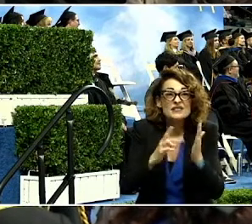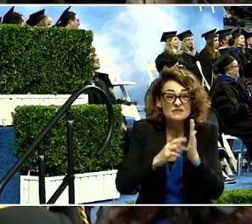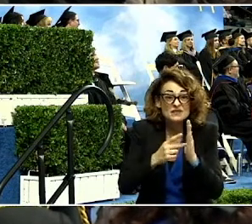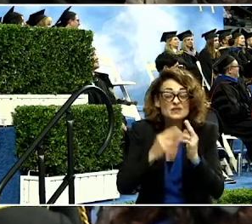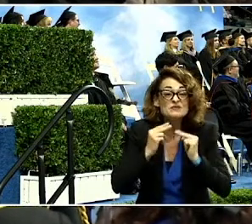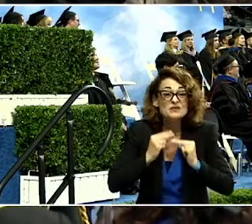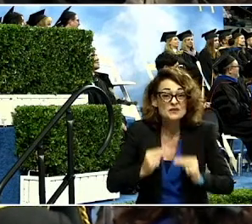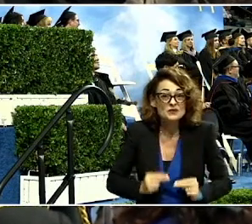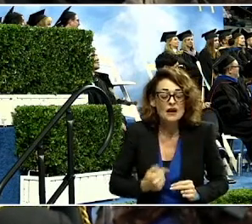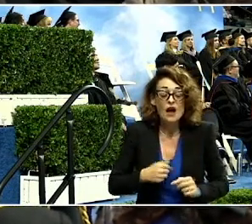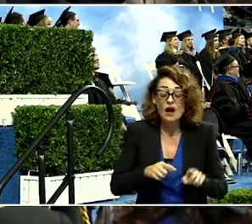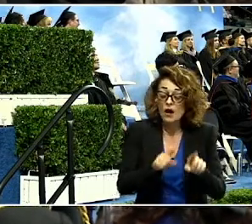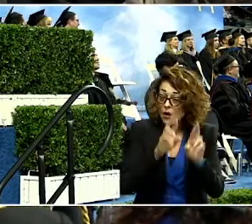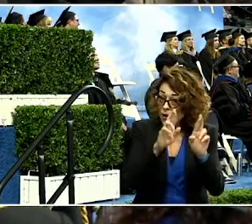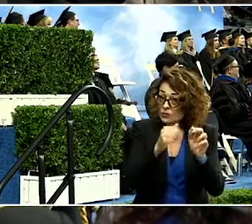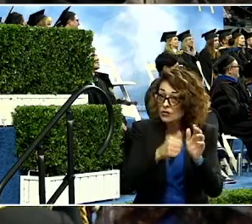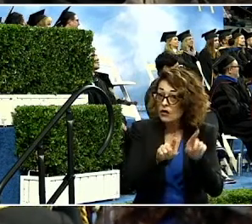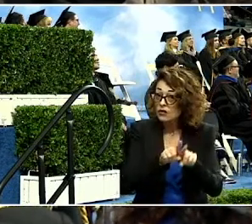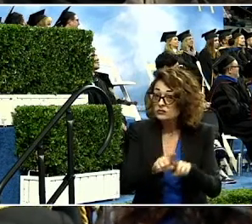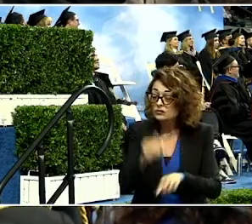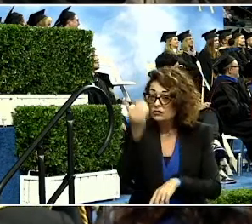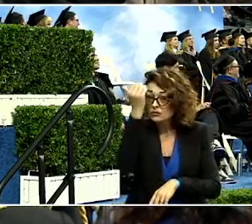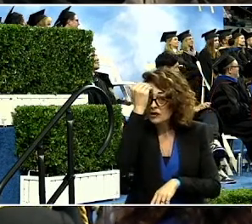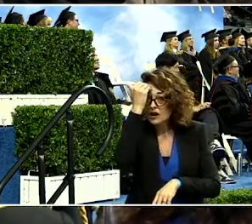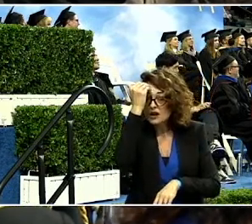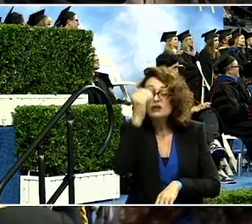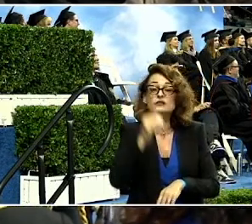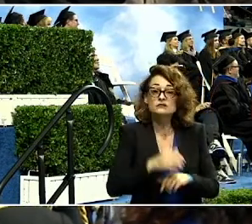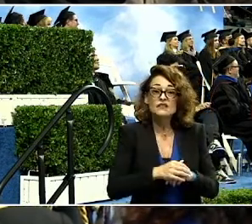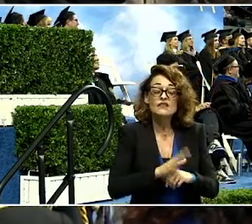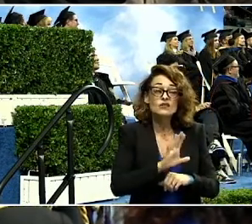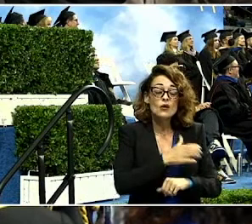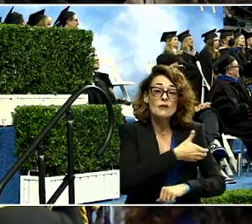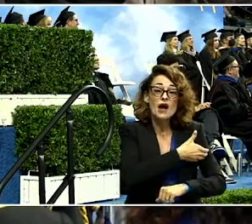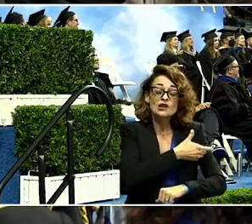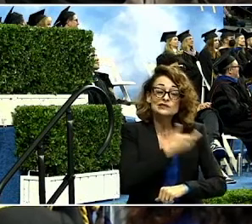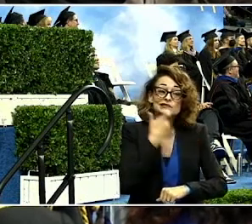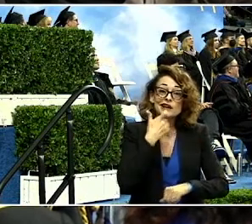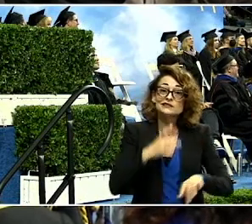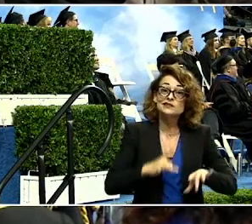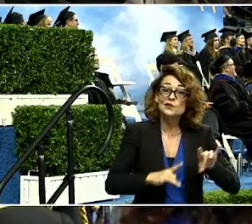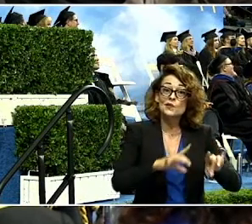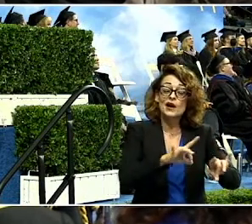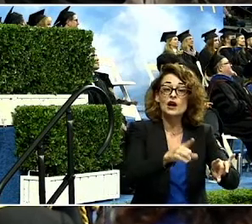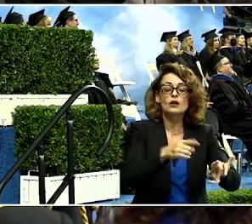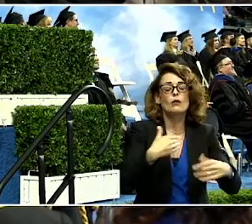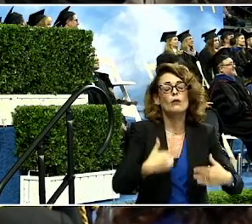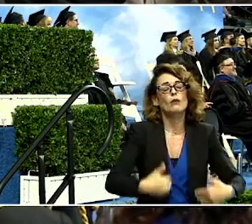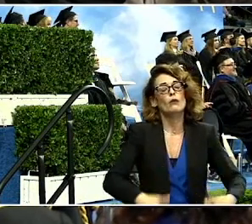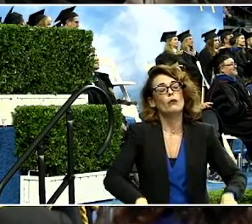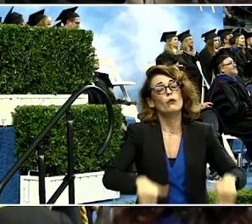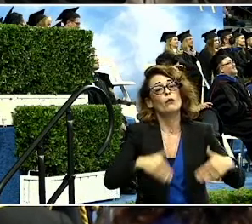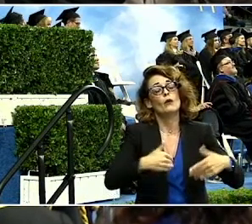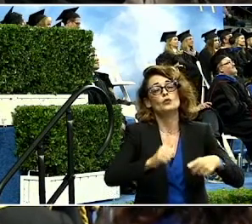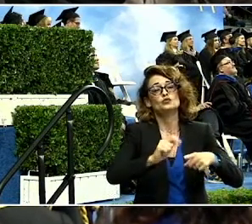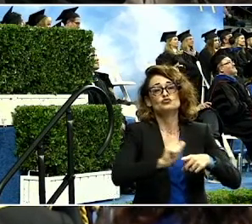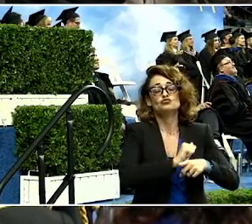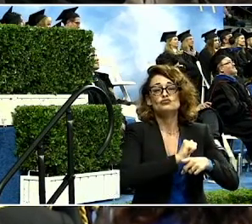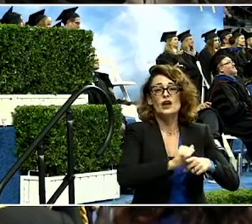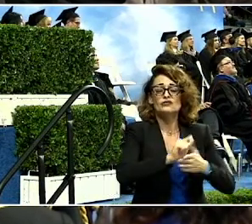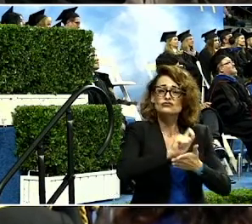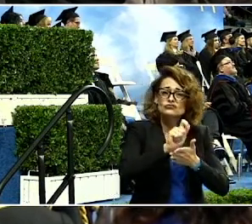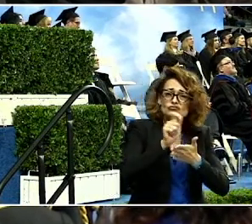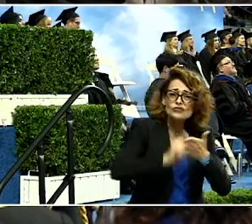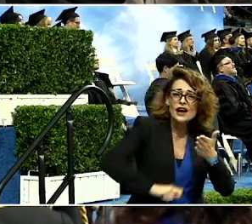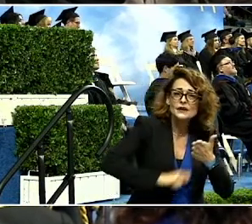very practical, very considerable powers that you have acquired. You are highly trained writers and speakers. You are